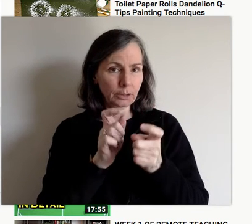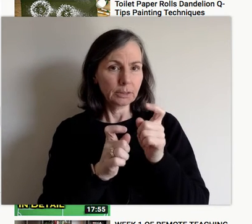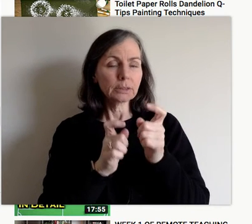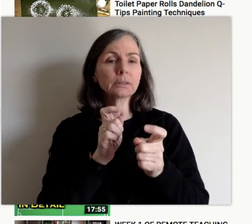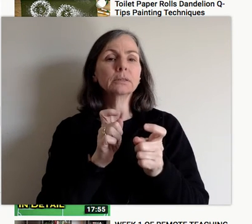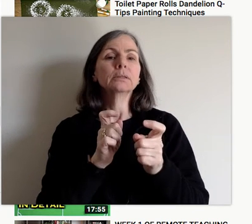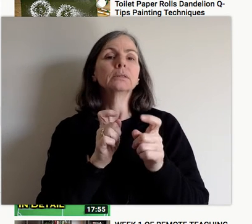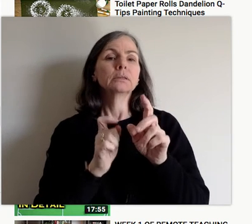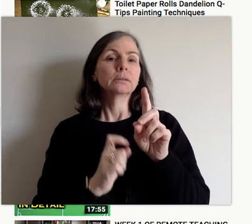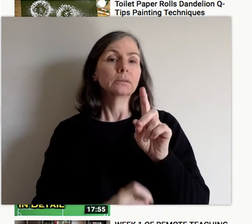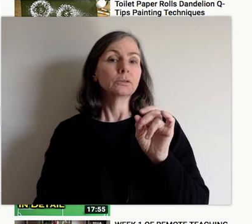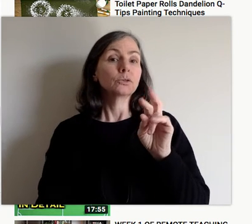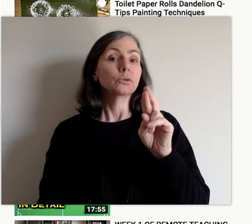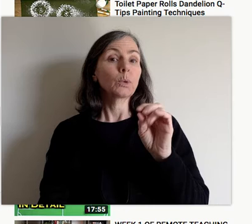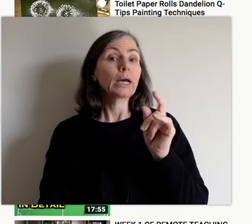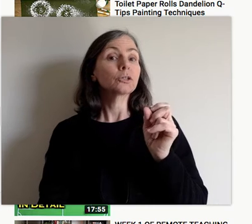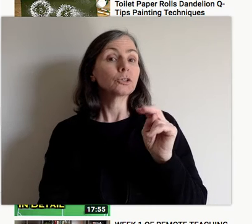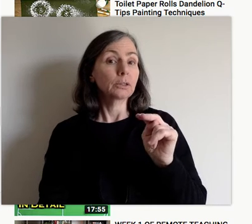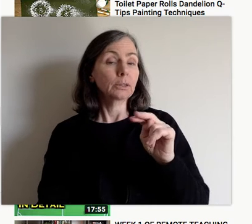direction